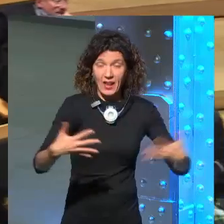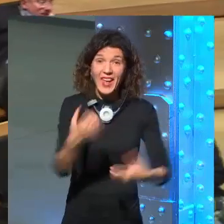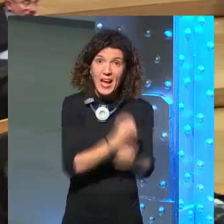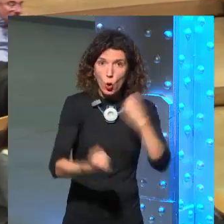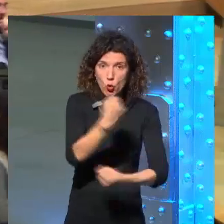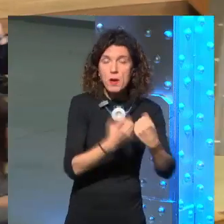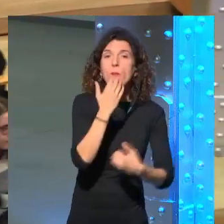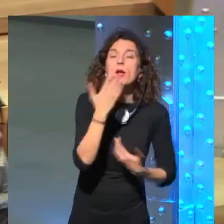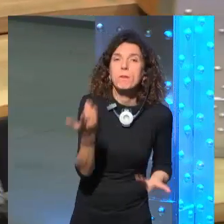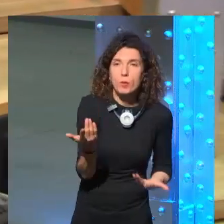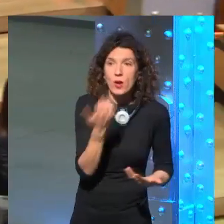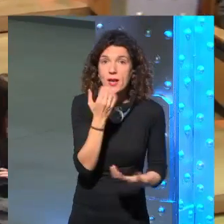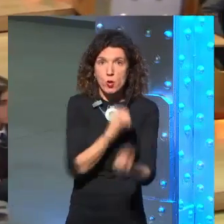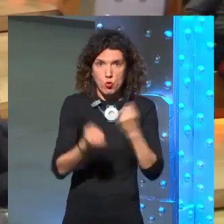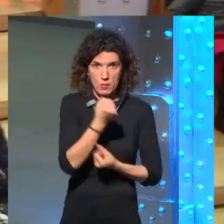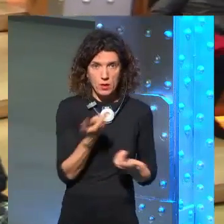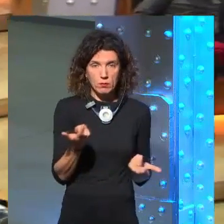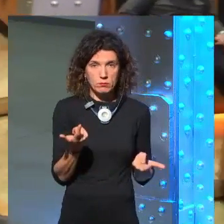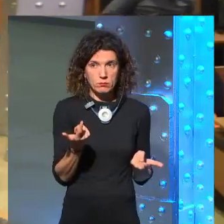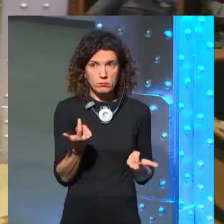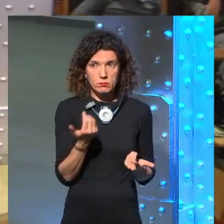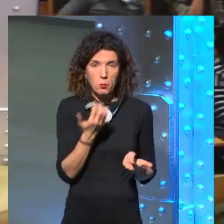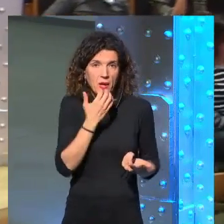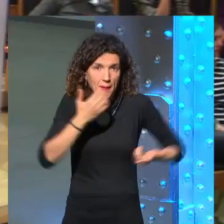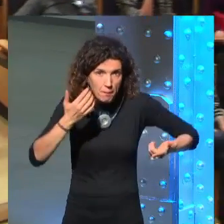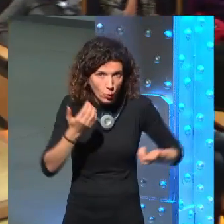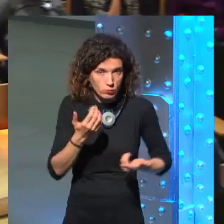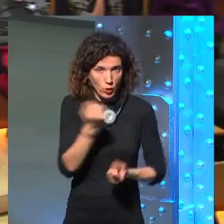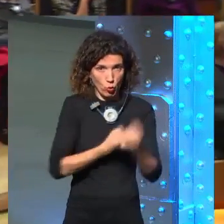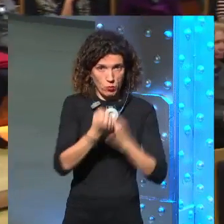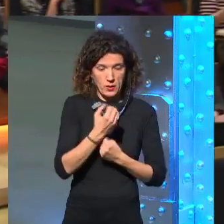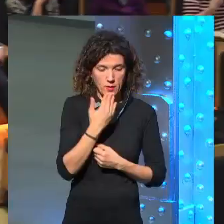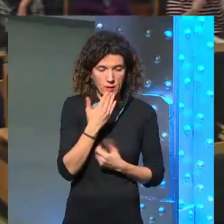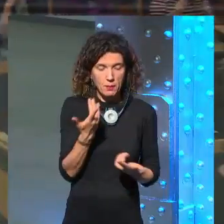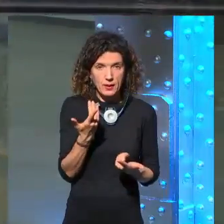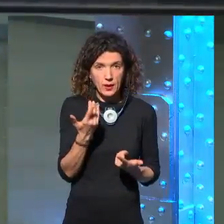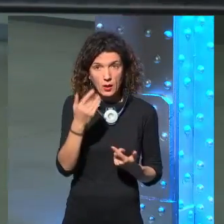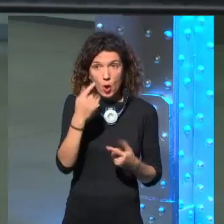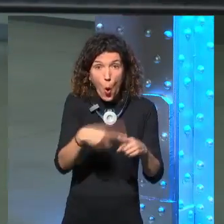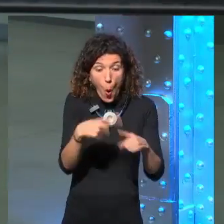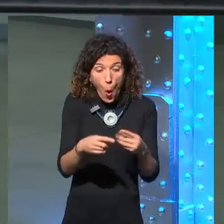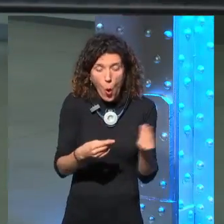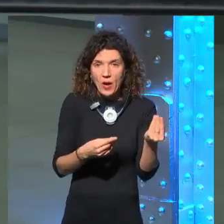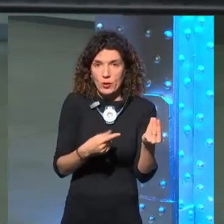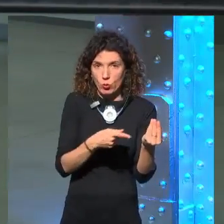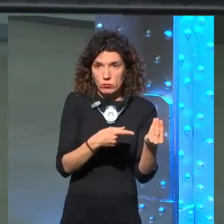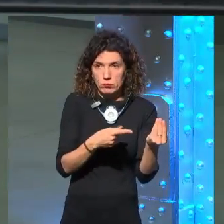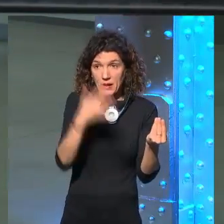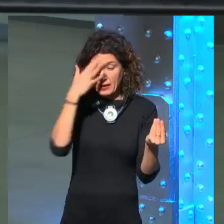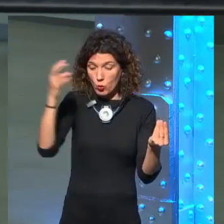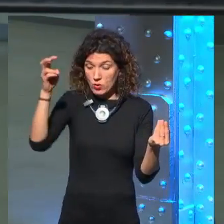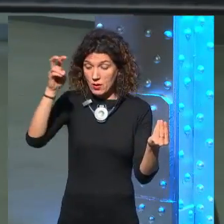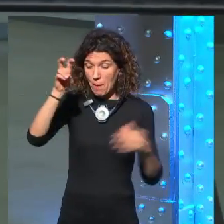me, as well as an object, a person to the edge of knowledge. So the person I took with me to the edge of the world